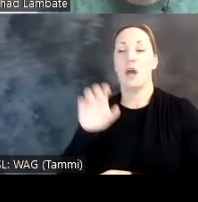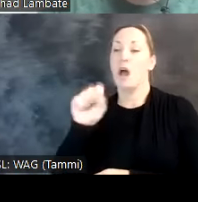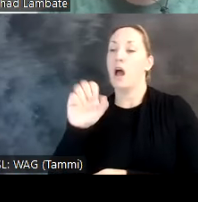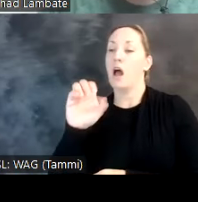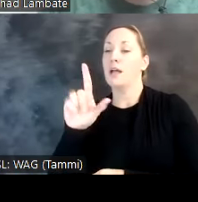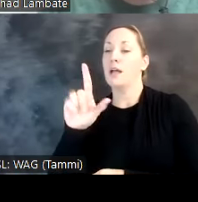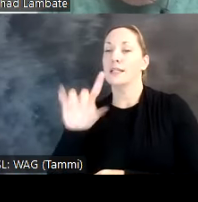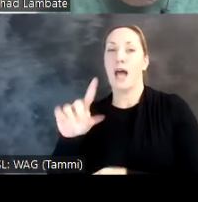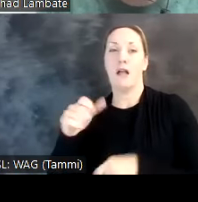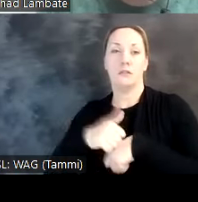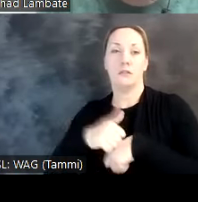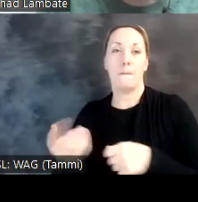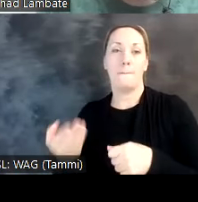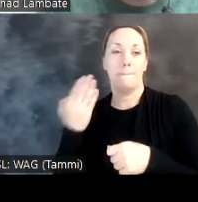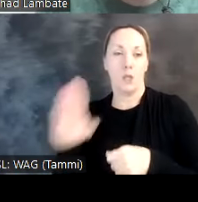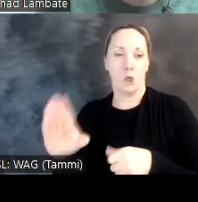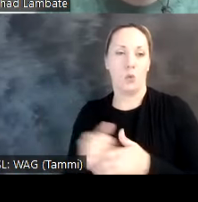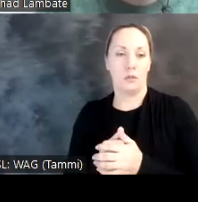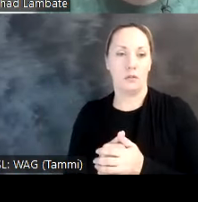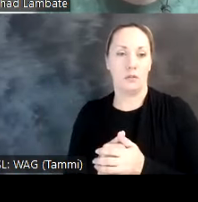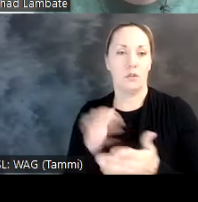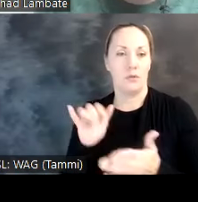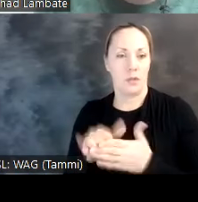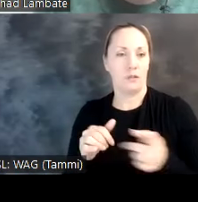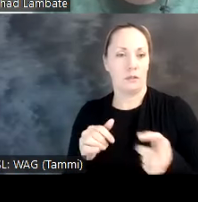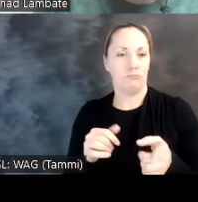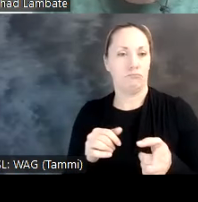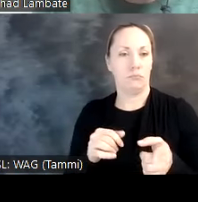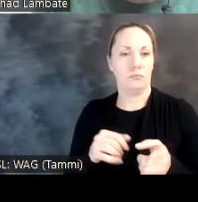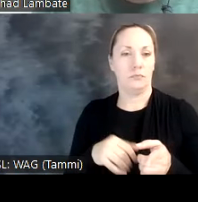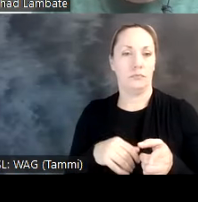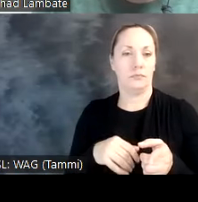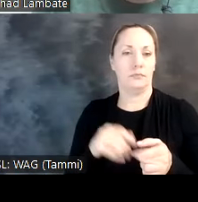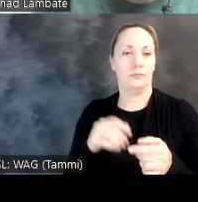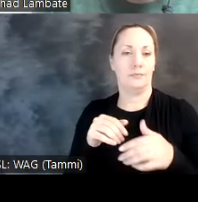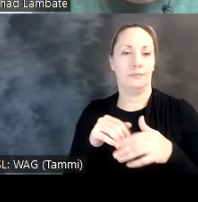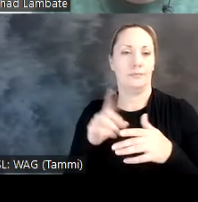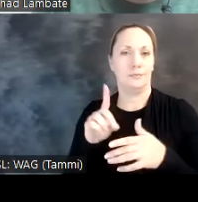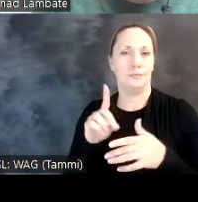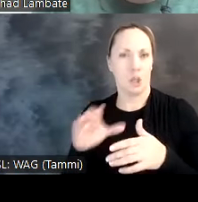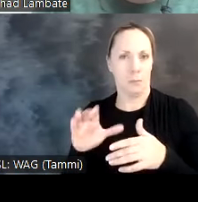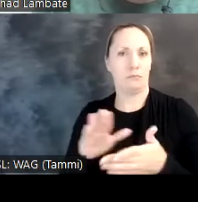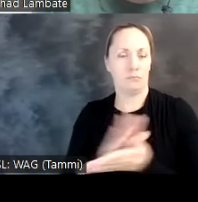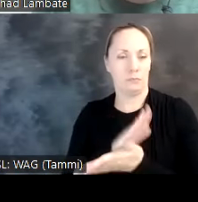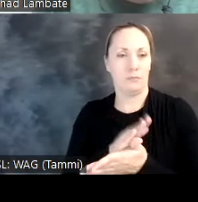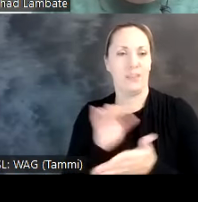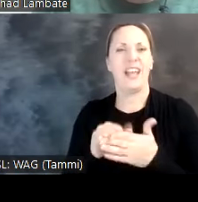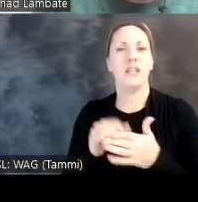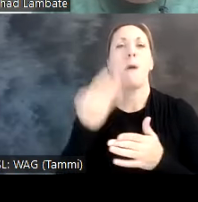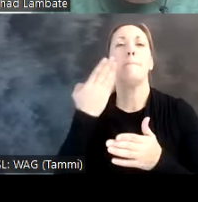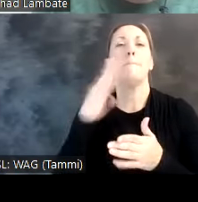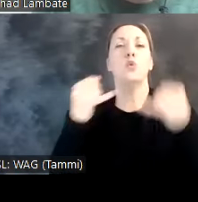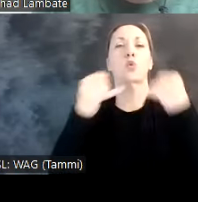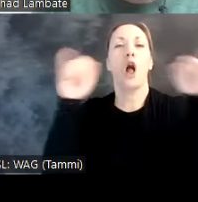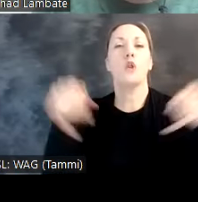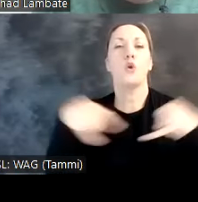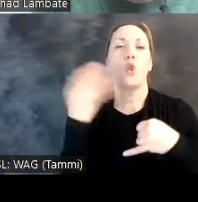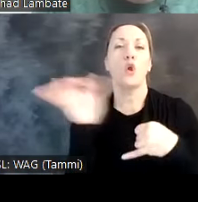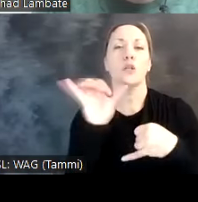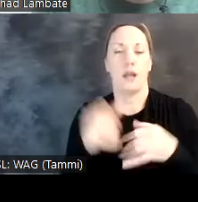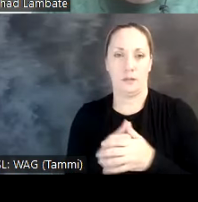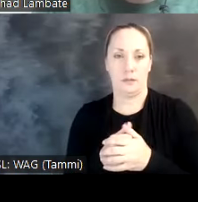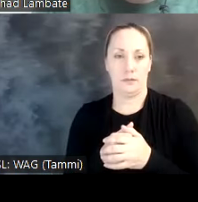a 247 accessible document image link. So this is how a blue color outline will be shown over